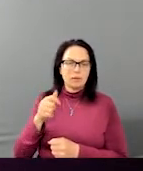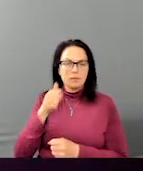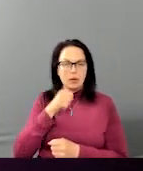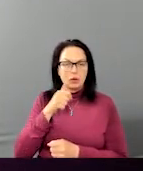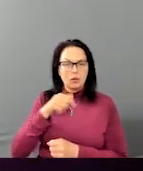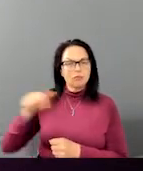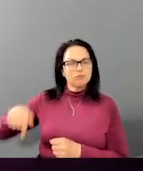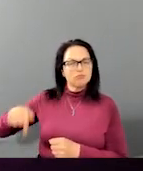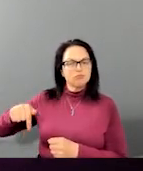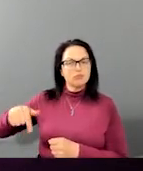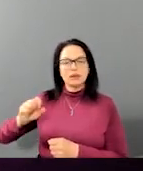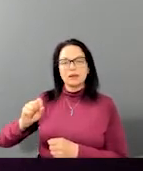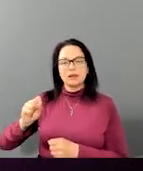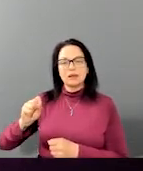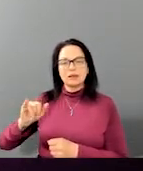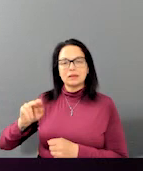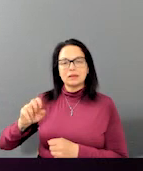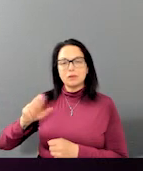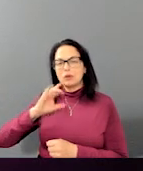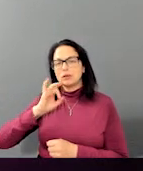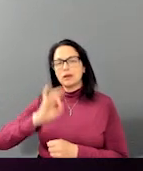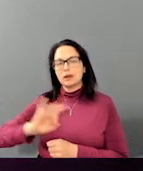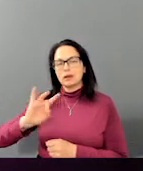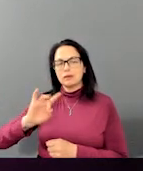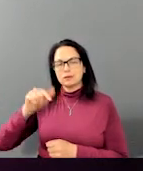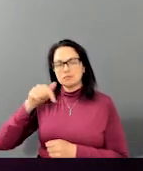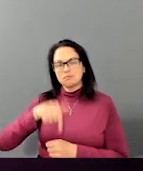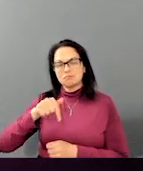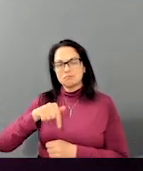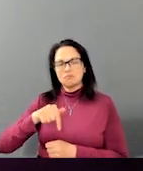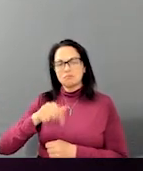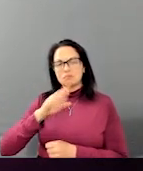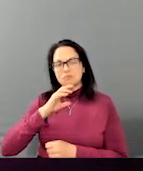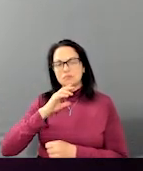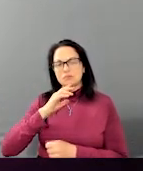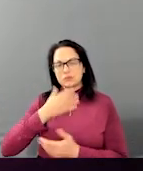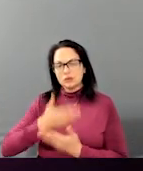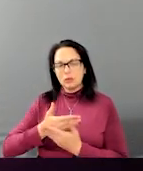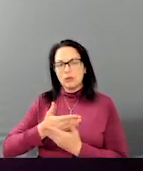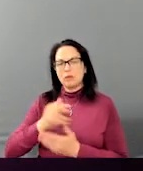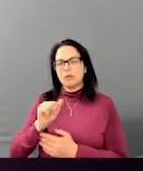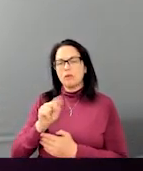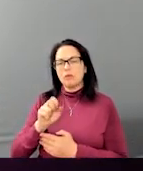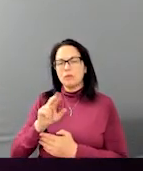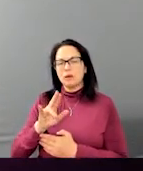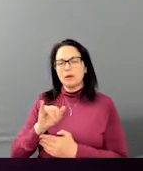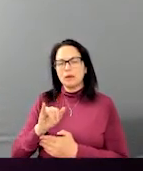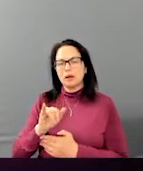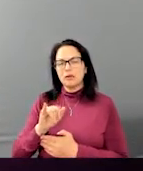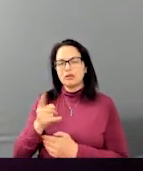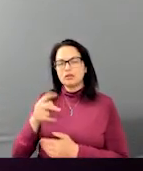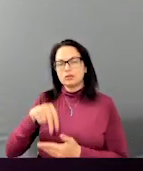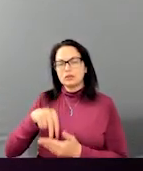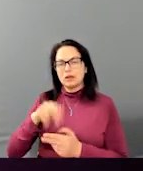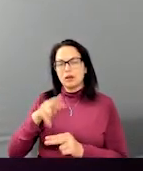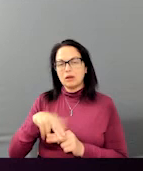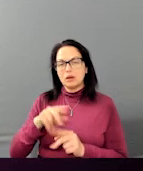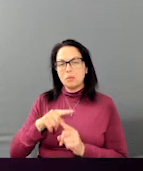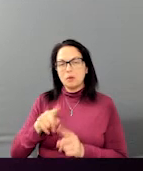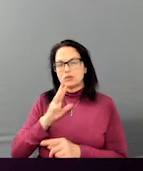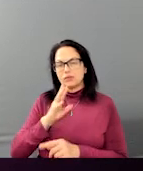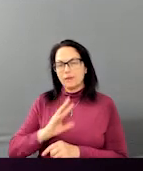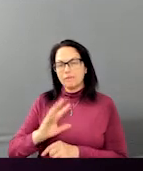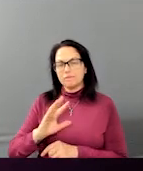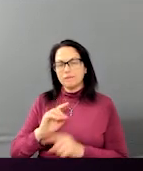oldest daughter, Simone. She's 8. In the middle is our middle daughter, Avery. She's standing on a chair, but she's only 5 years